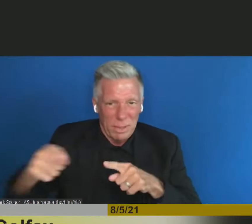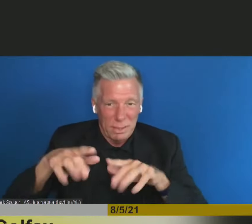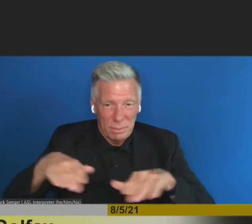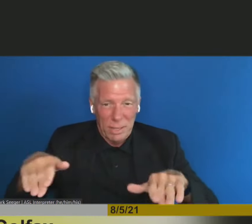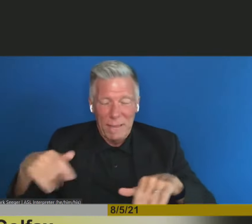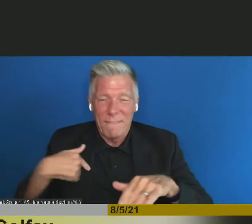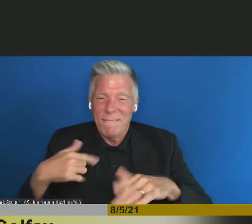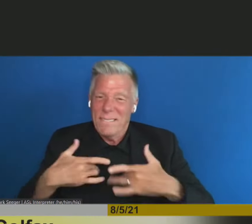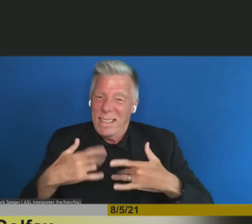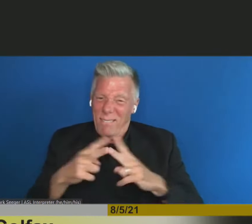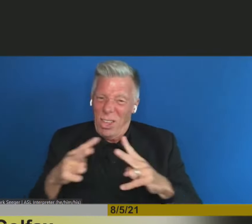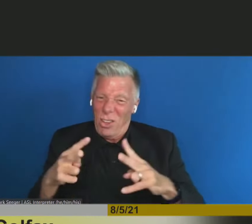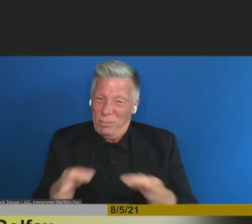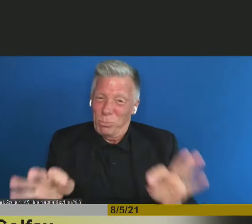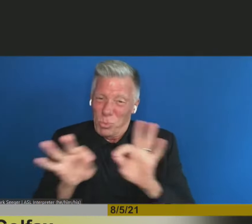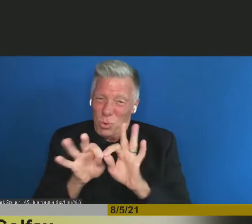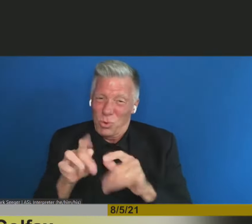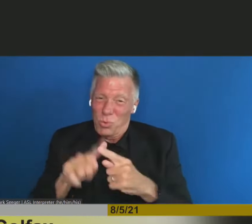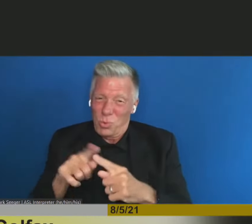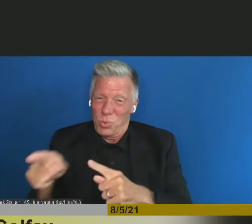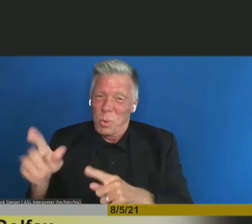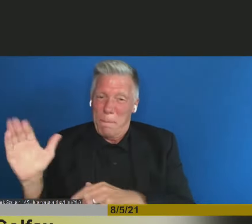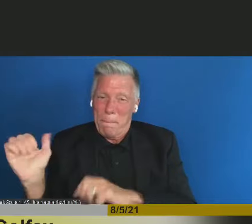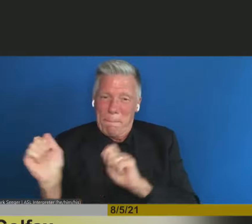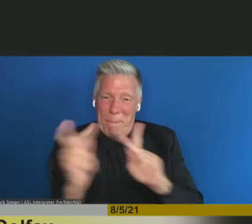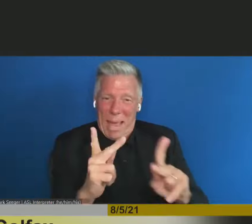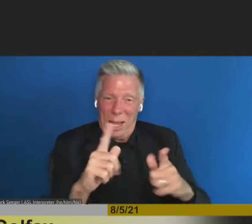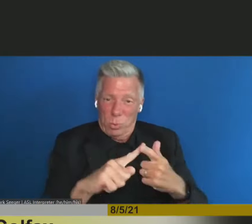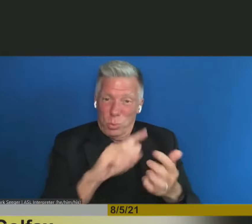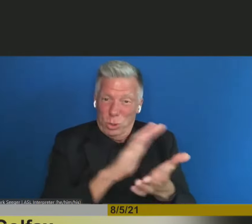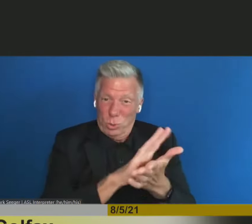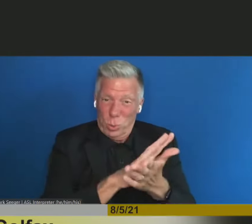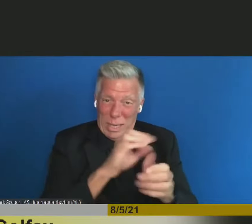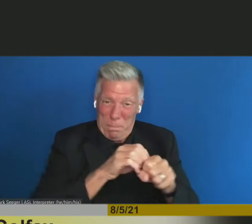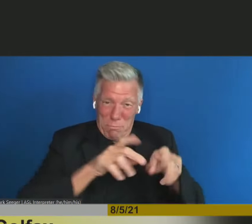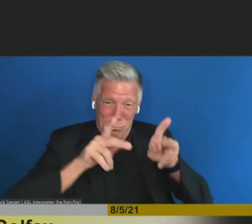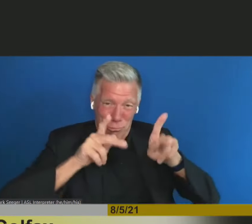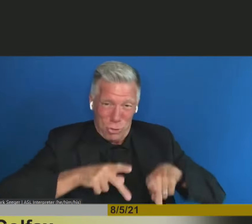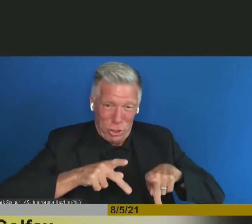learning, and that this is thought that we can do it safely.